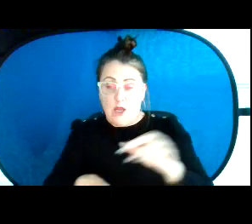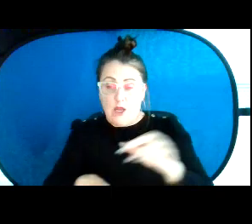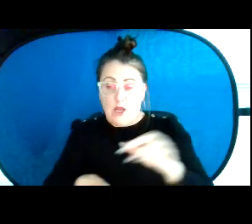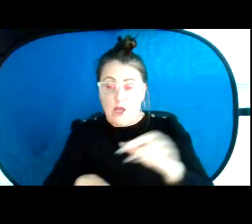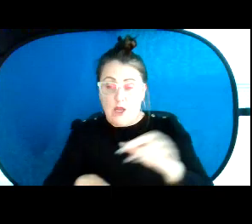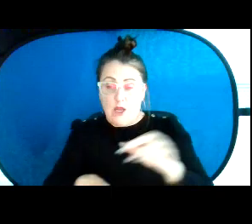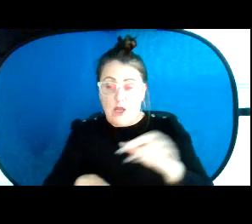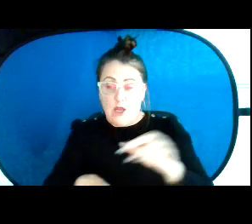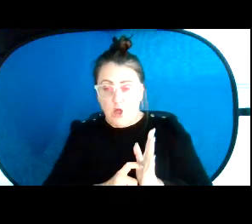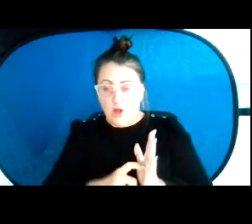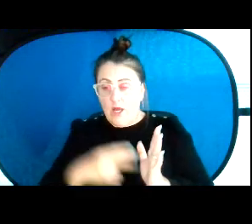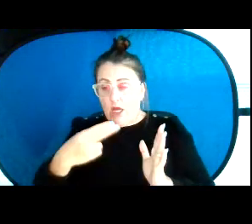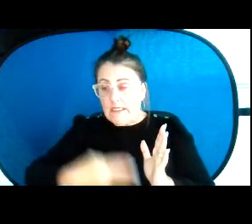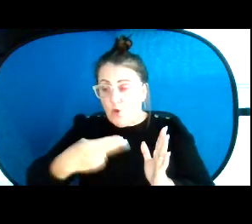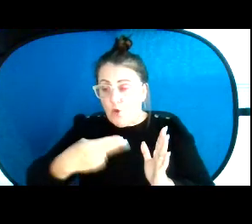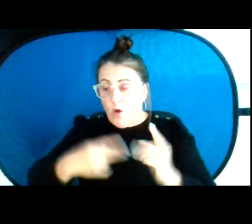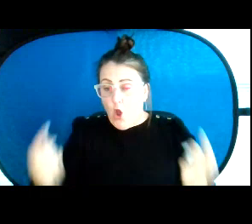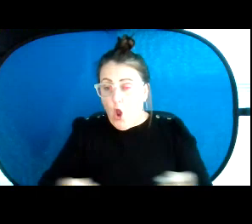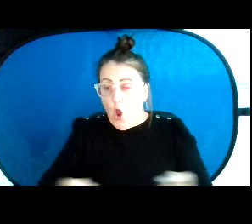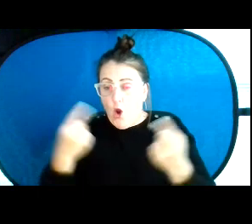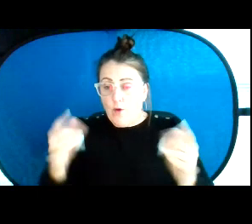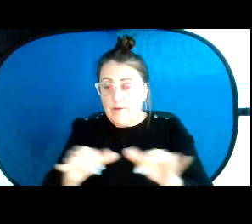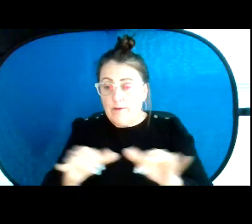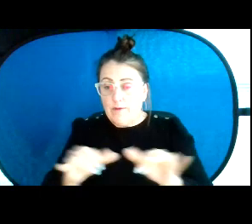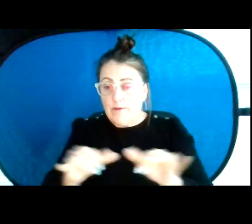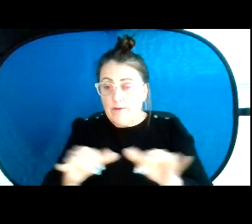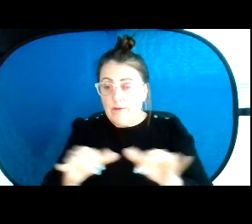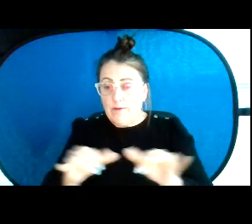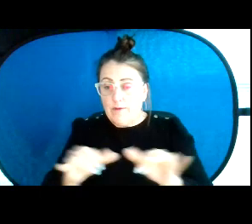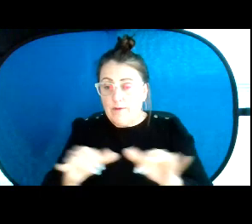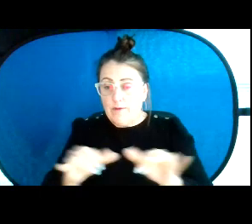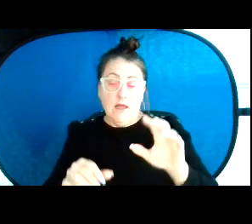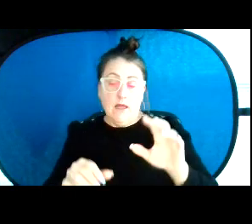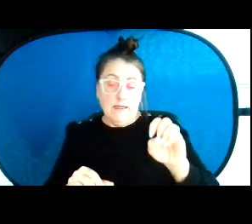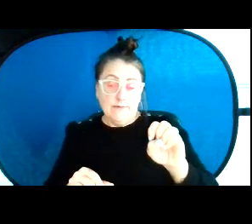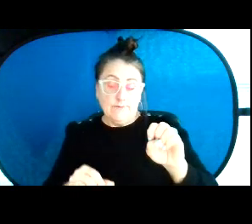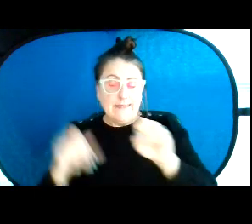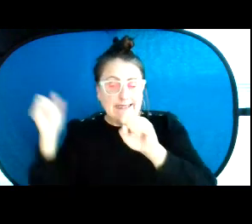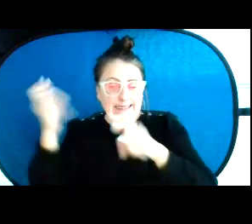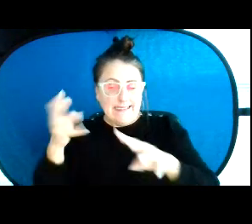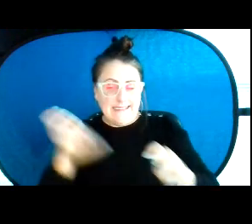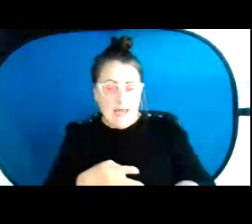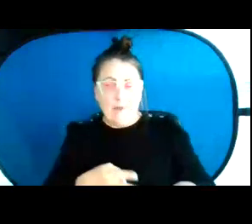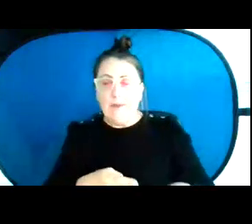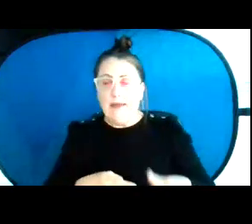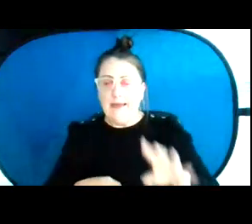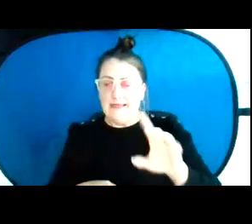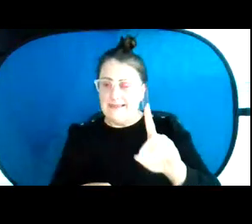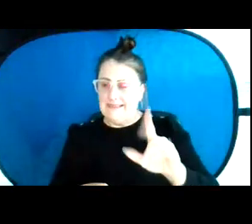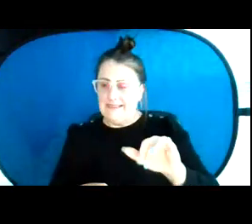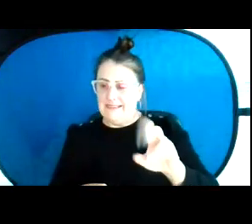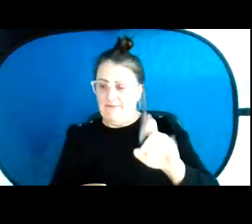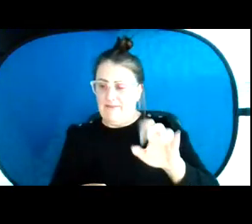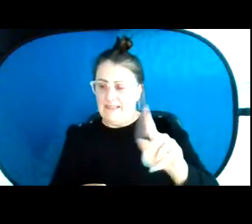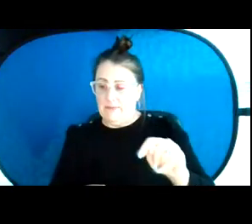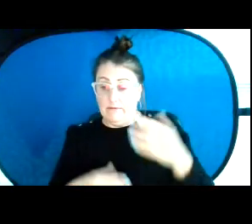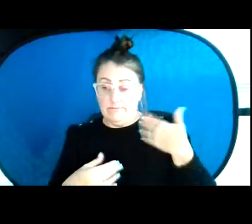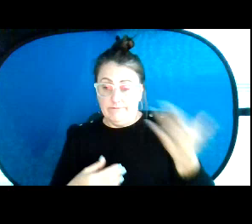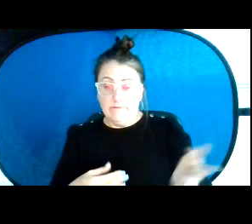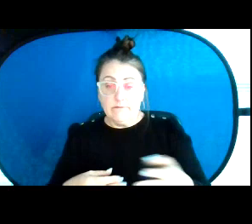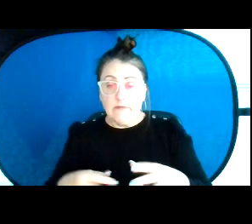historical harms and systemic disinvestment, clean transportation, shared